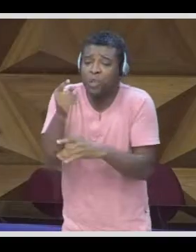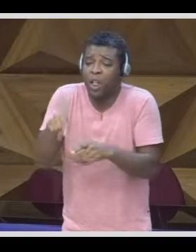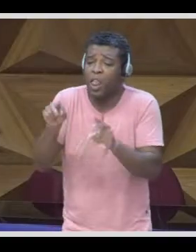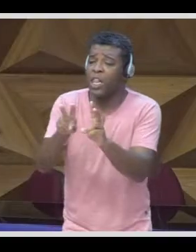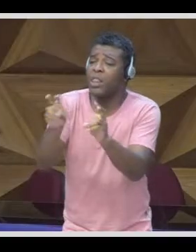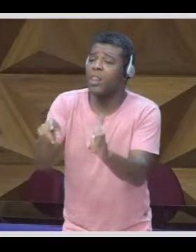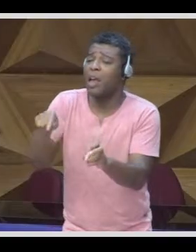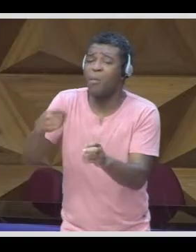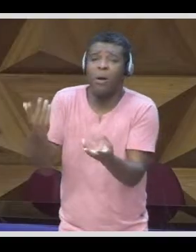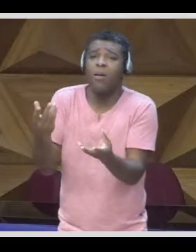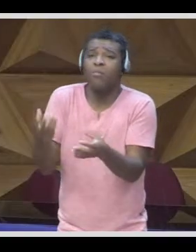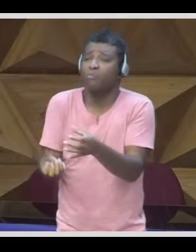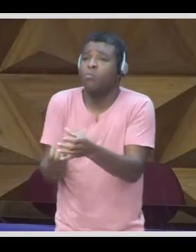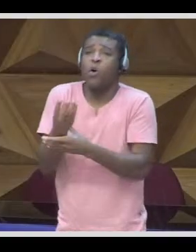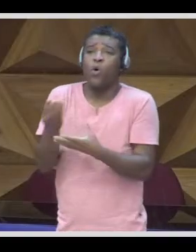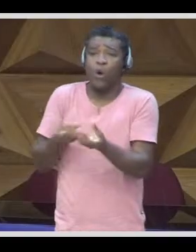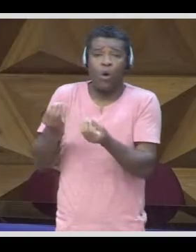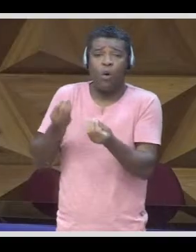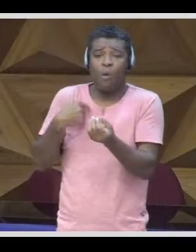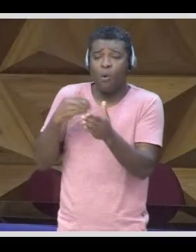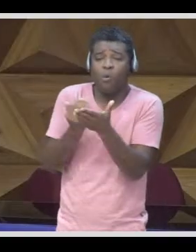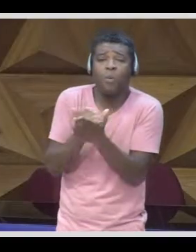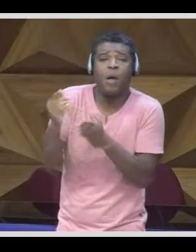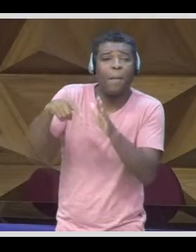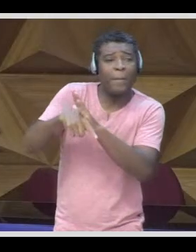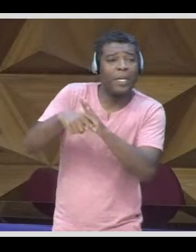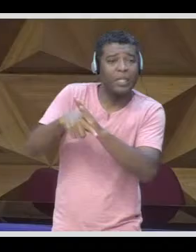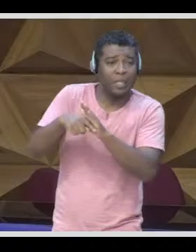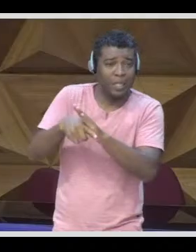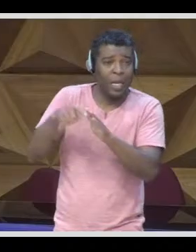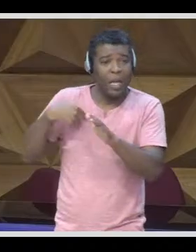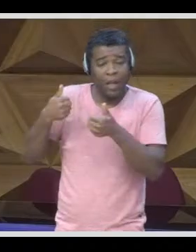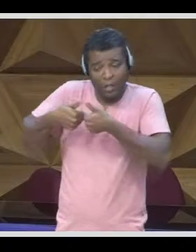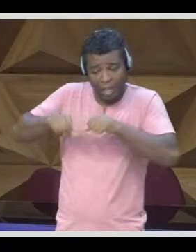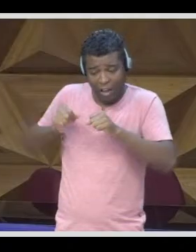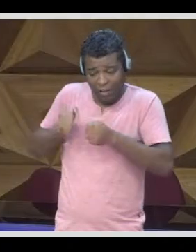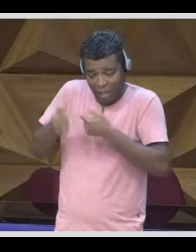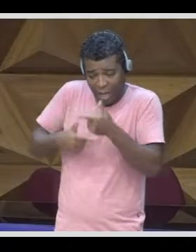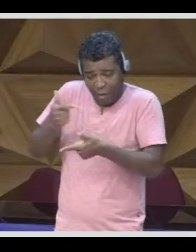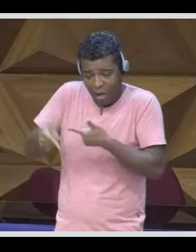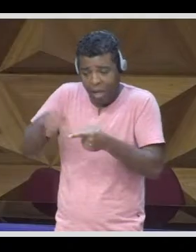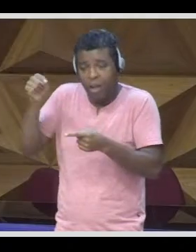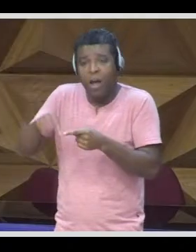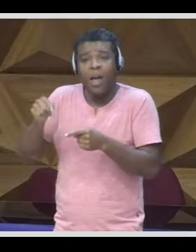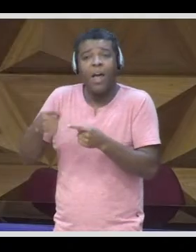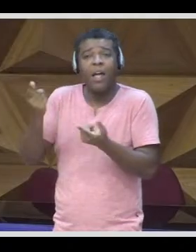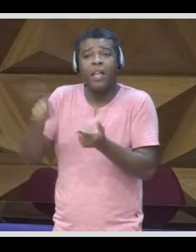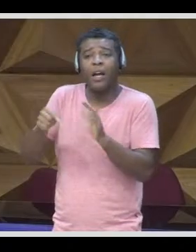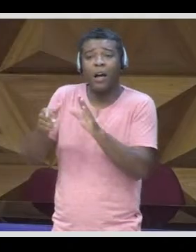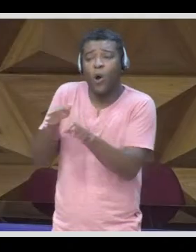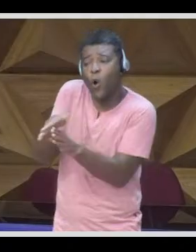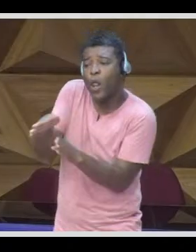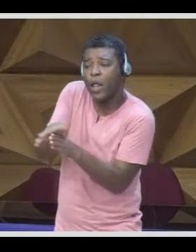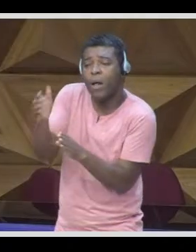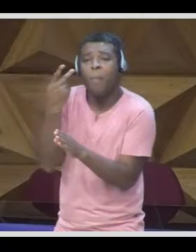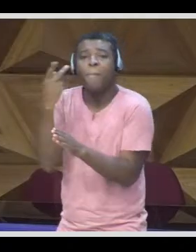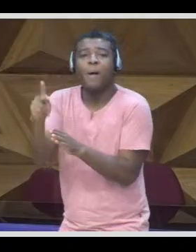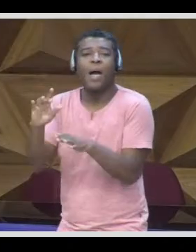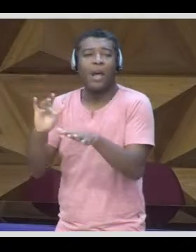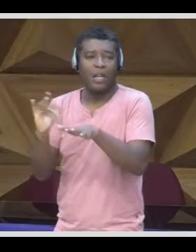was working on recommendation for social media. And in 2016, I saw this paper at